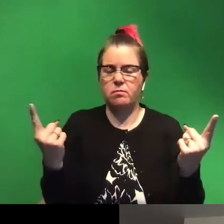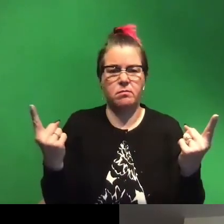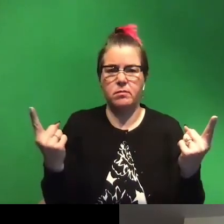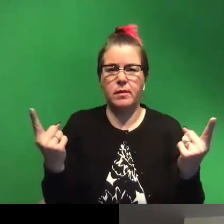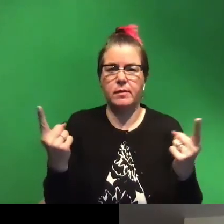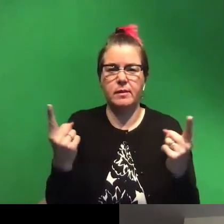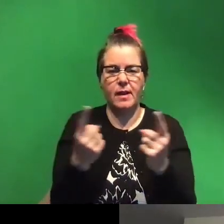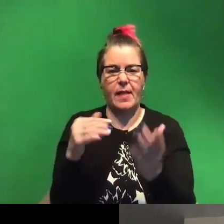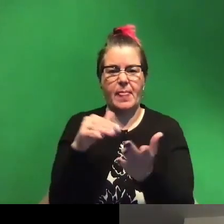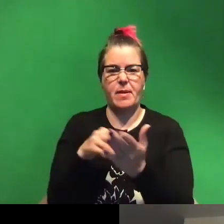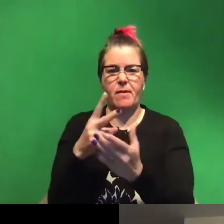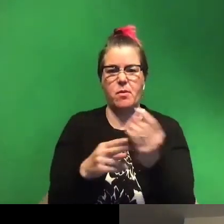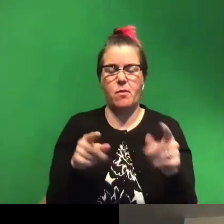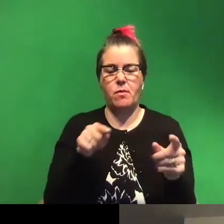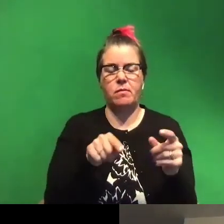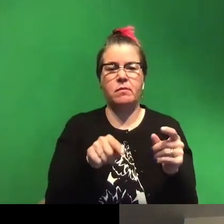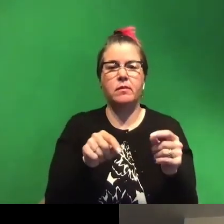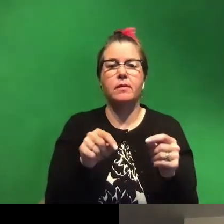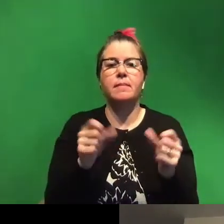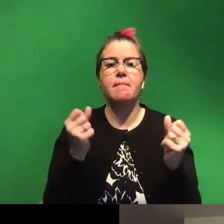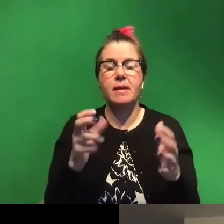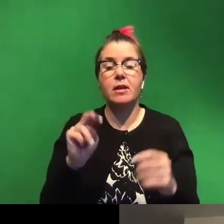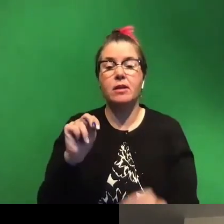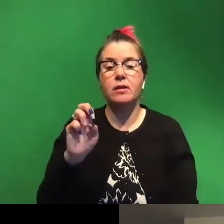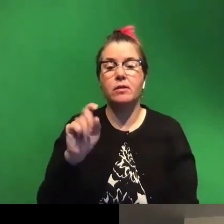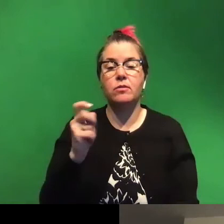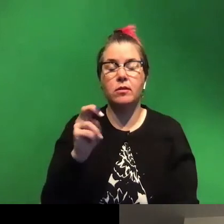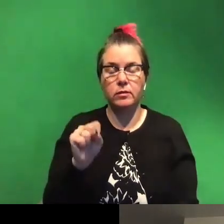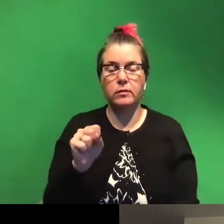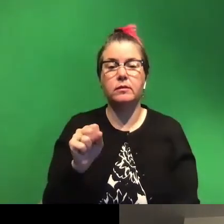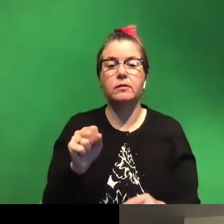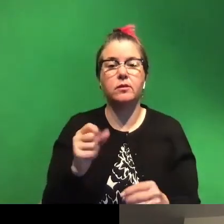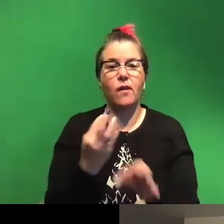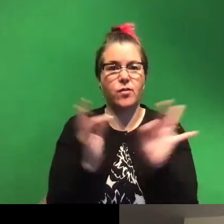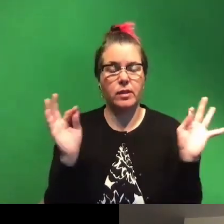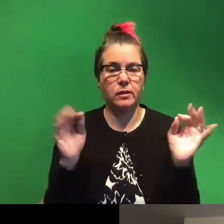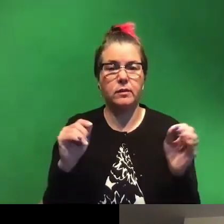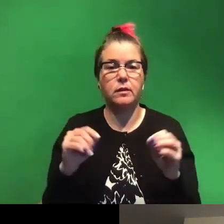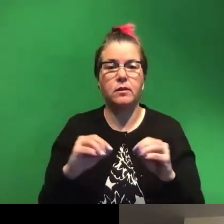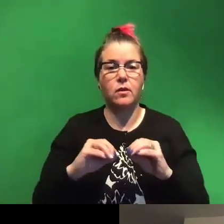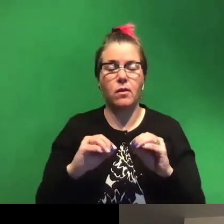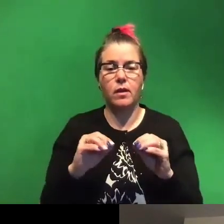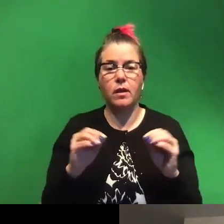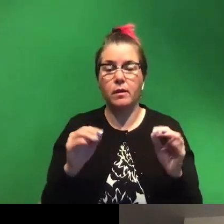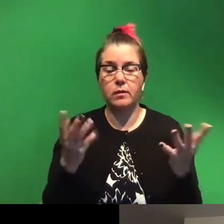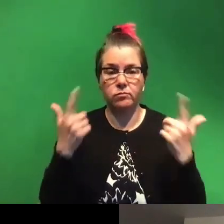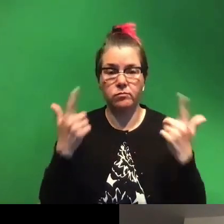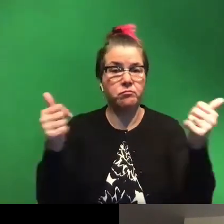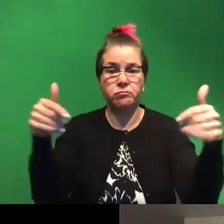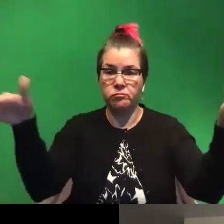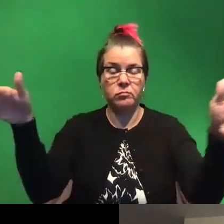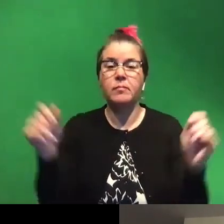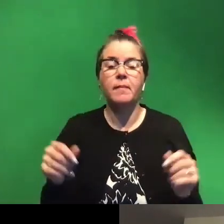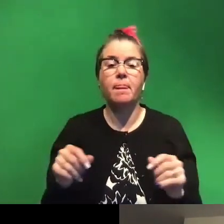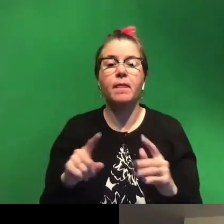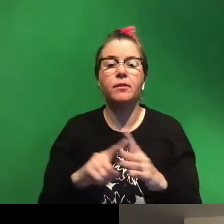in the center, many of the neutrons are free now to go. So they're just like free to go, and they start